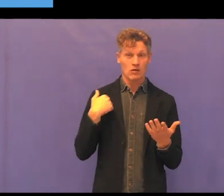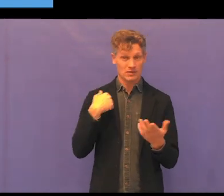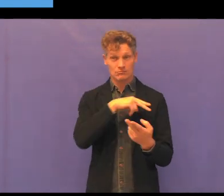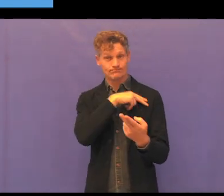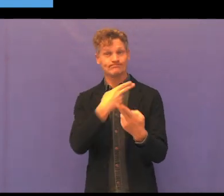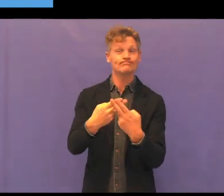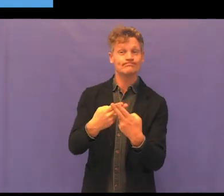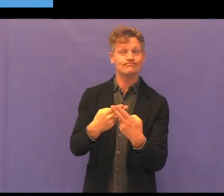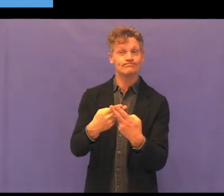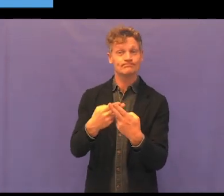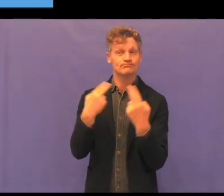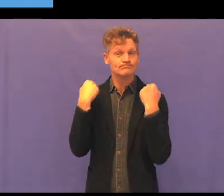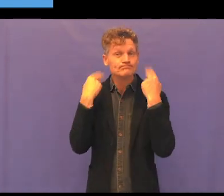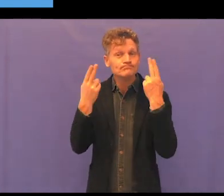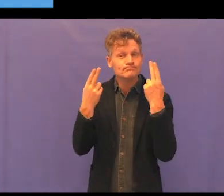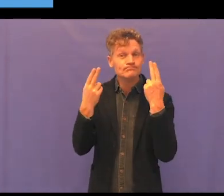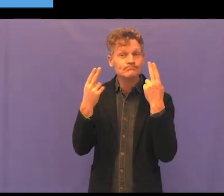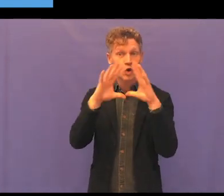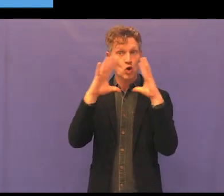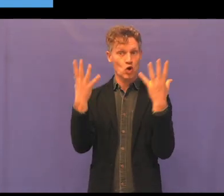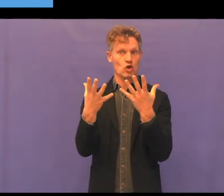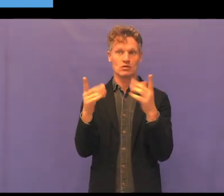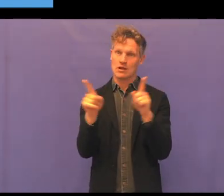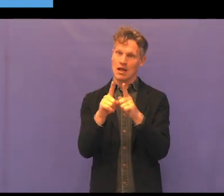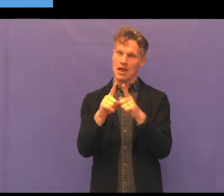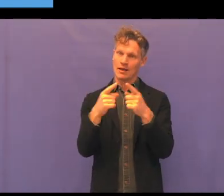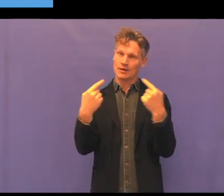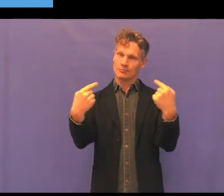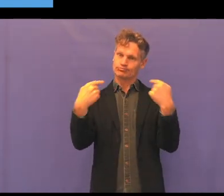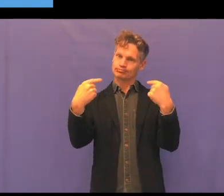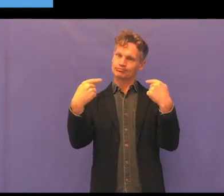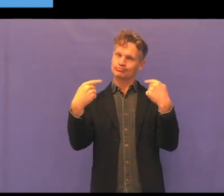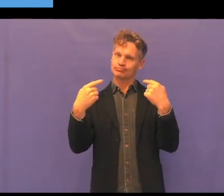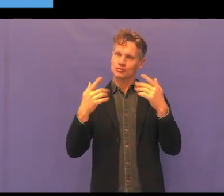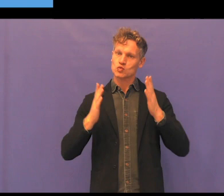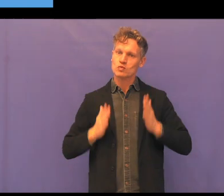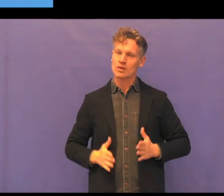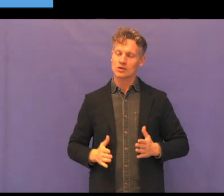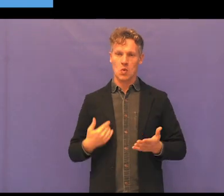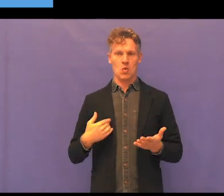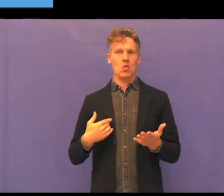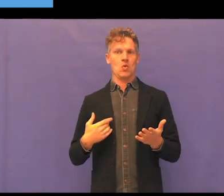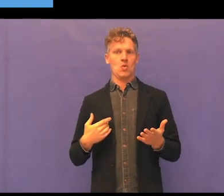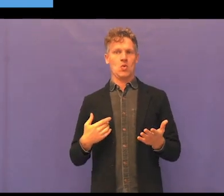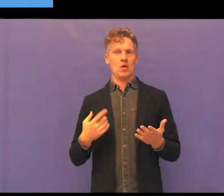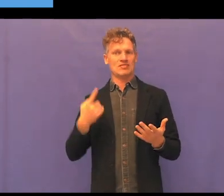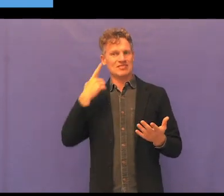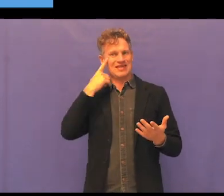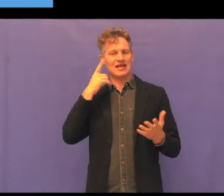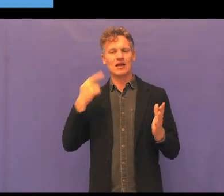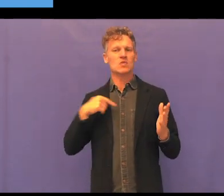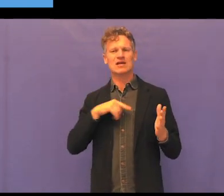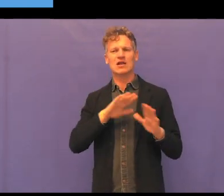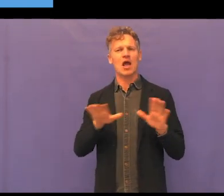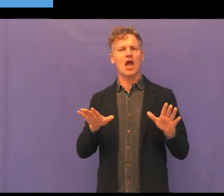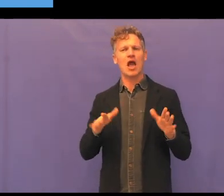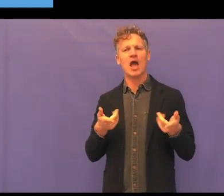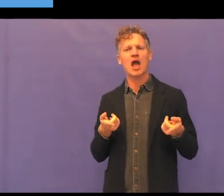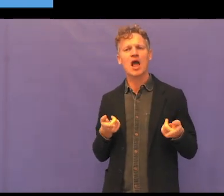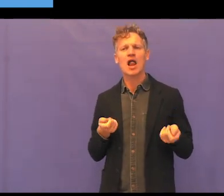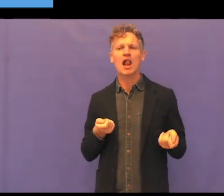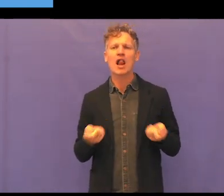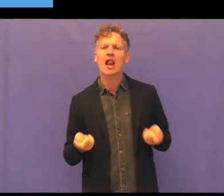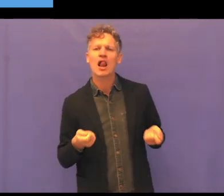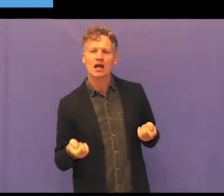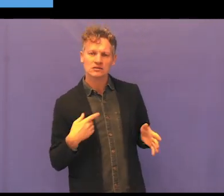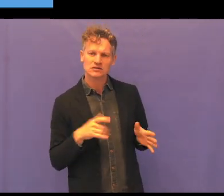our relationship to the environment and more in terms of horizontal relationships. And we can already see this, if you like, in